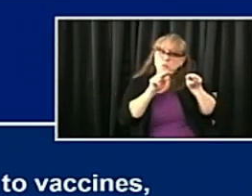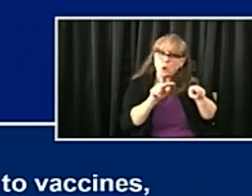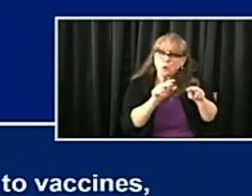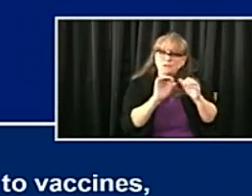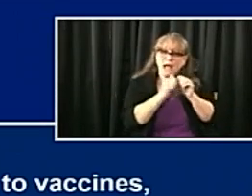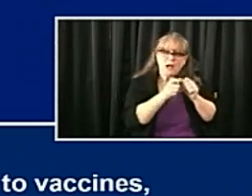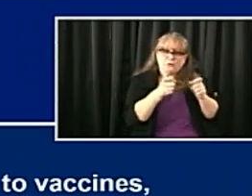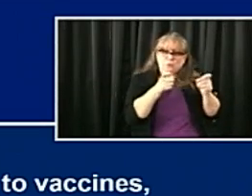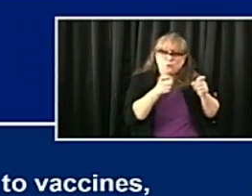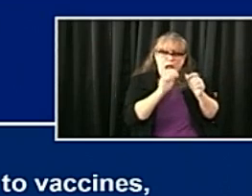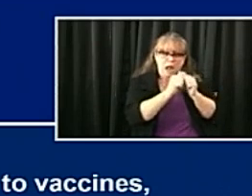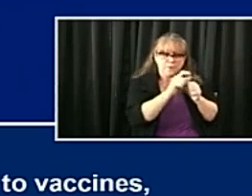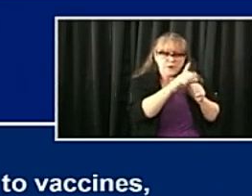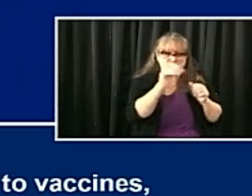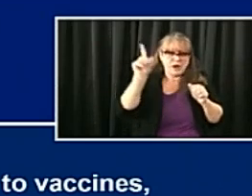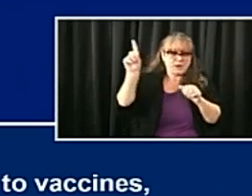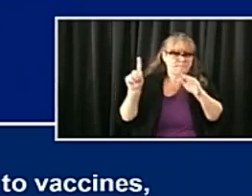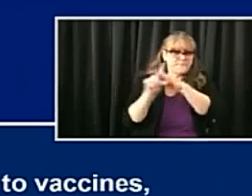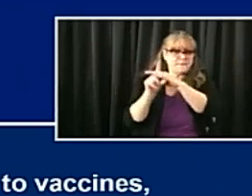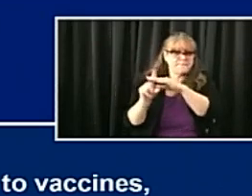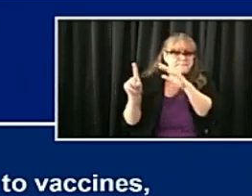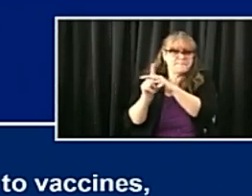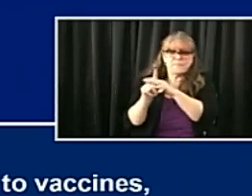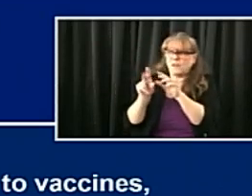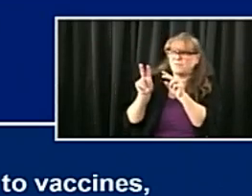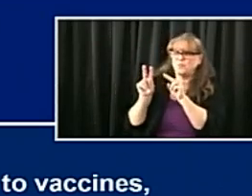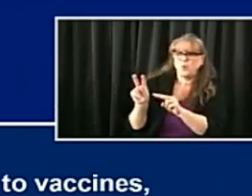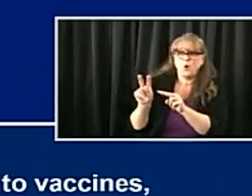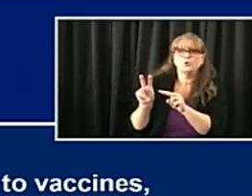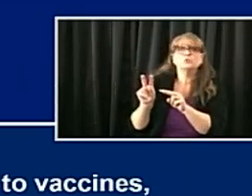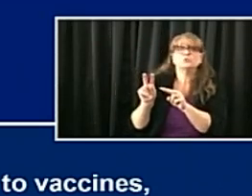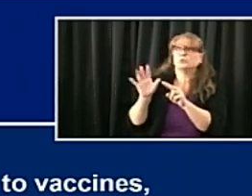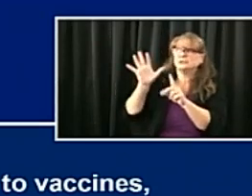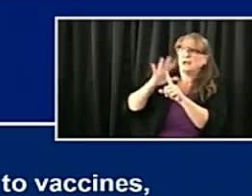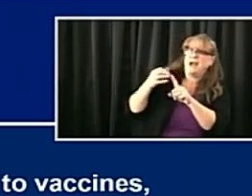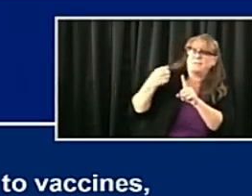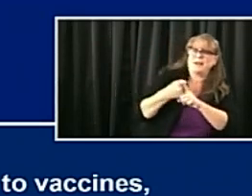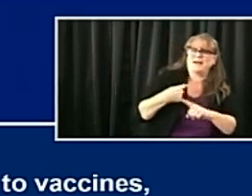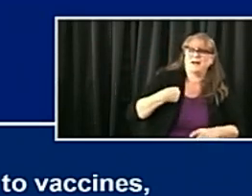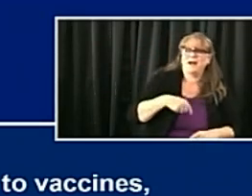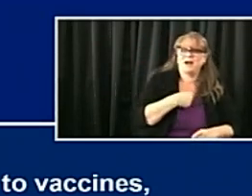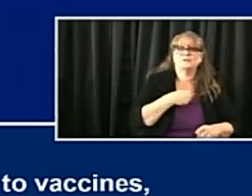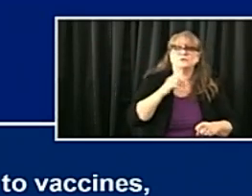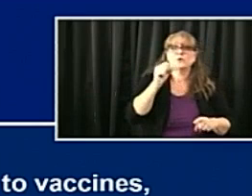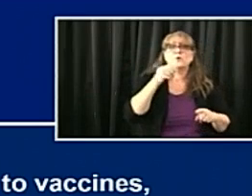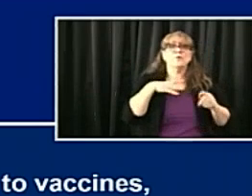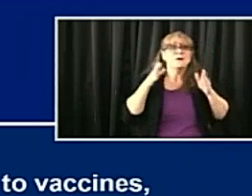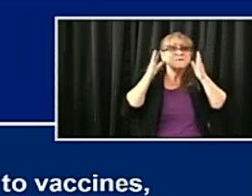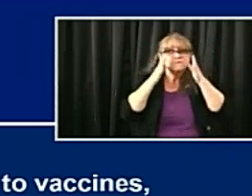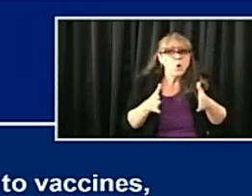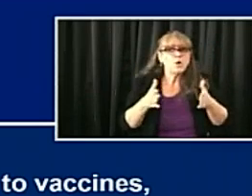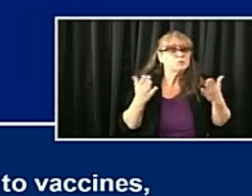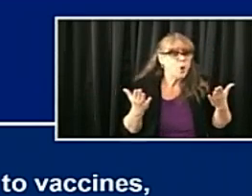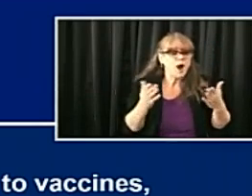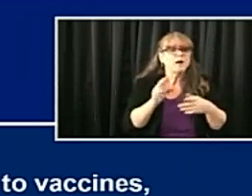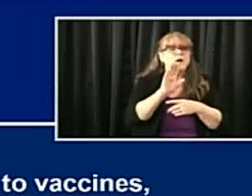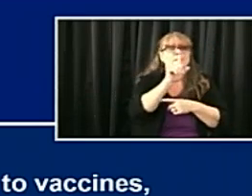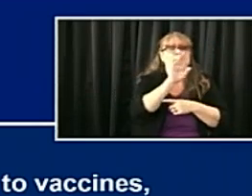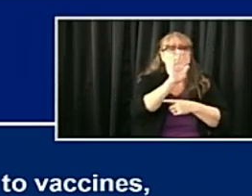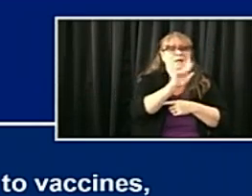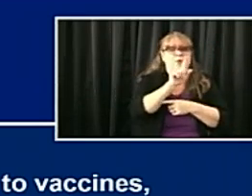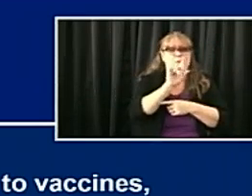of the world that could potentially have other impacts. But at this point, the variant that we are tracking most closely, this B117 variant, doesn't